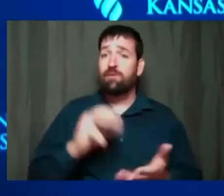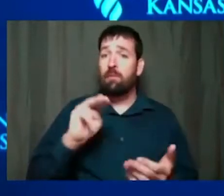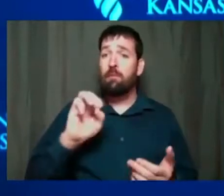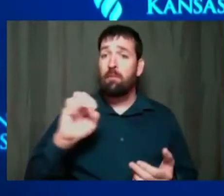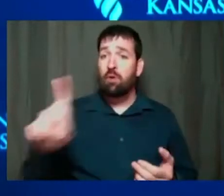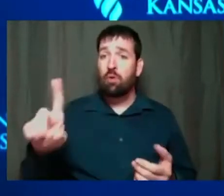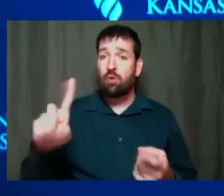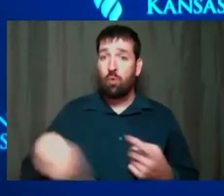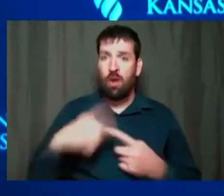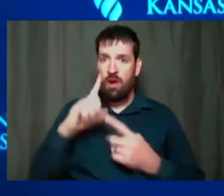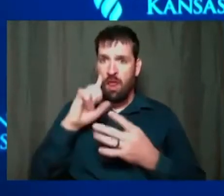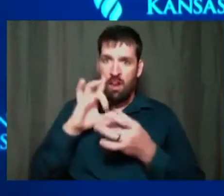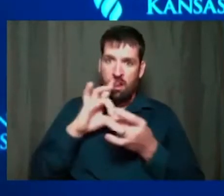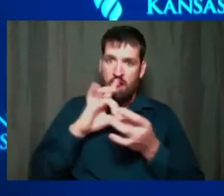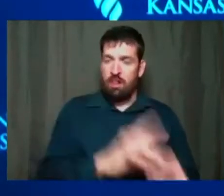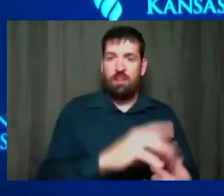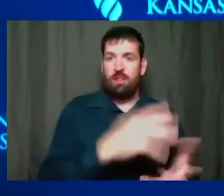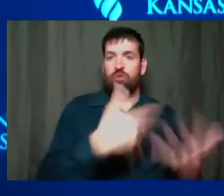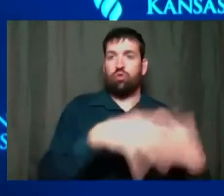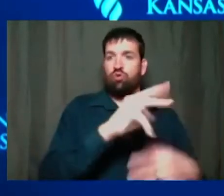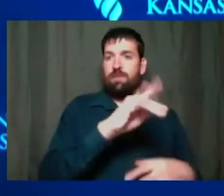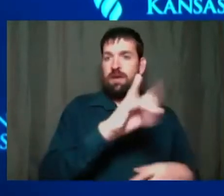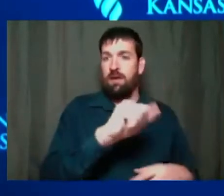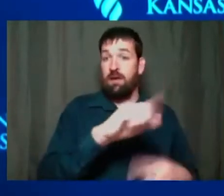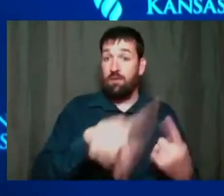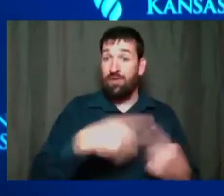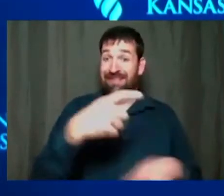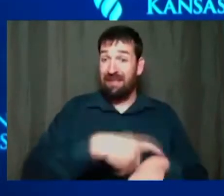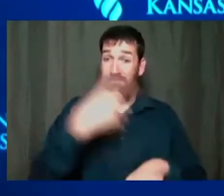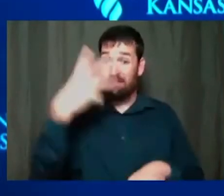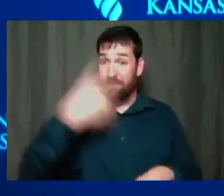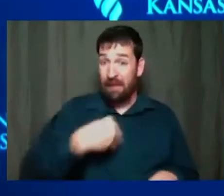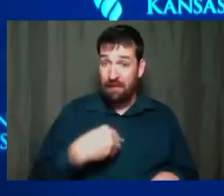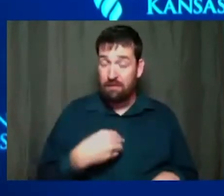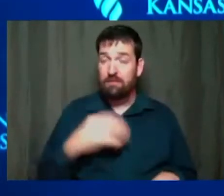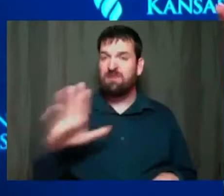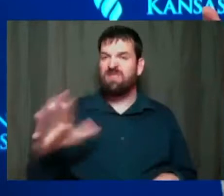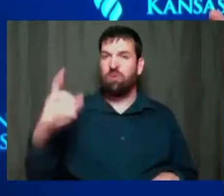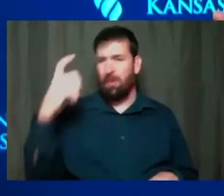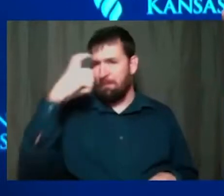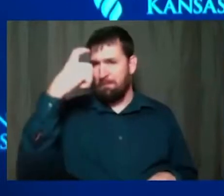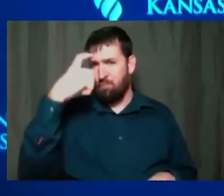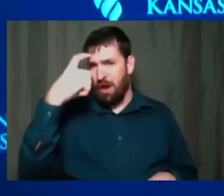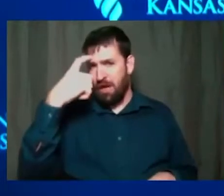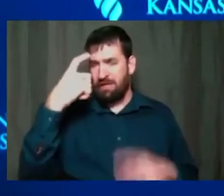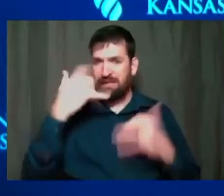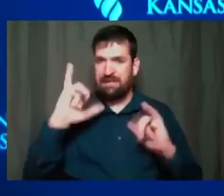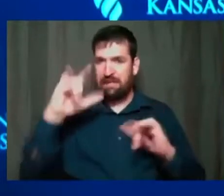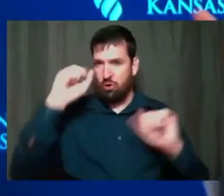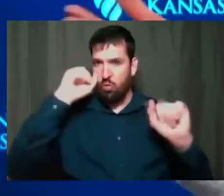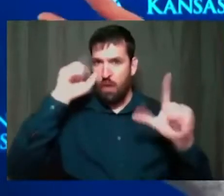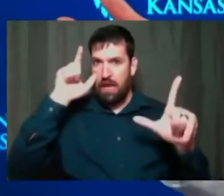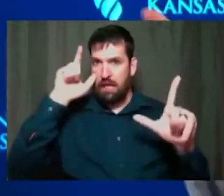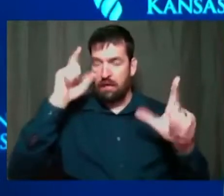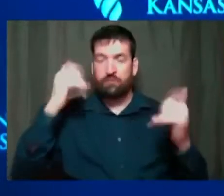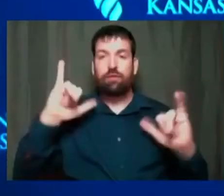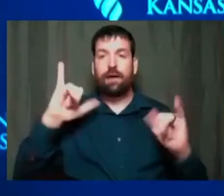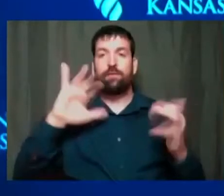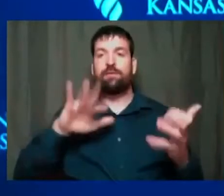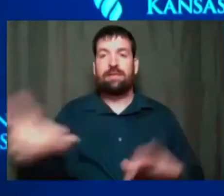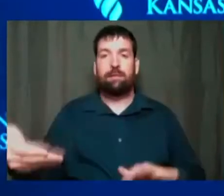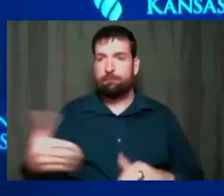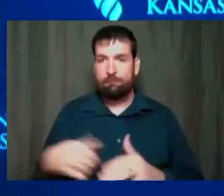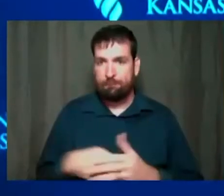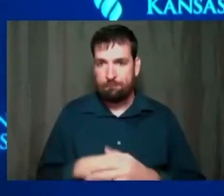media 24/7, especially right up time you go to bed, your brain is still awake even when you're trying to go to sleep. So we're not trying to turn you into Buddha, to your